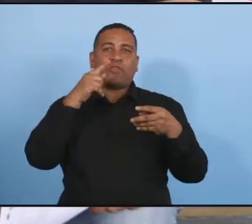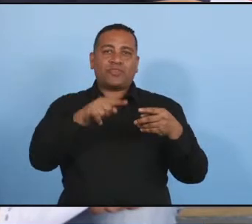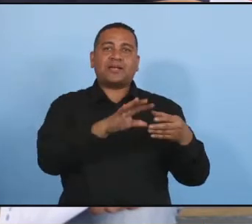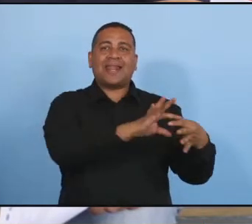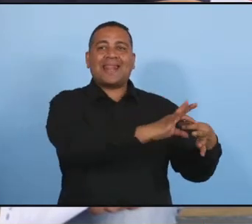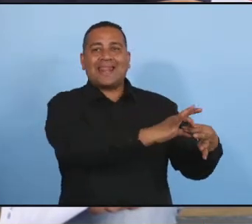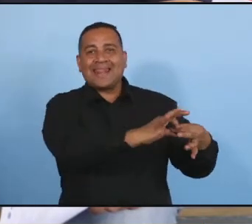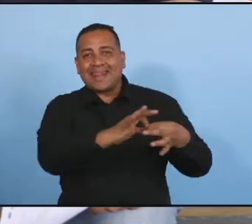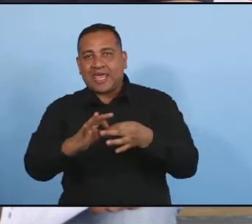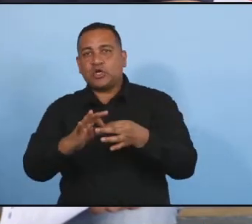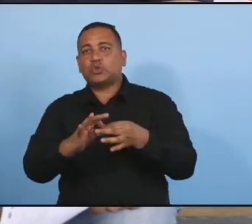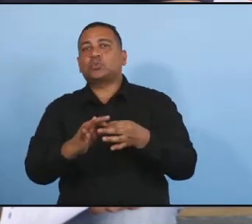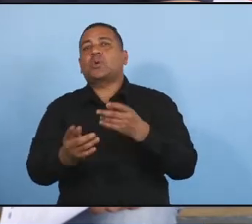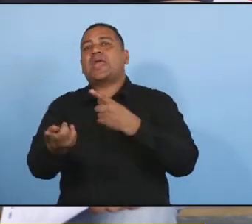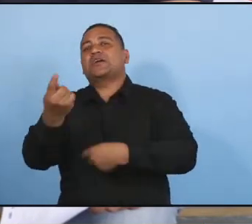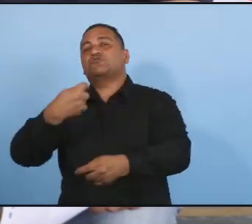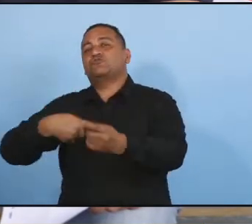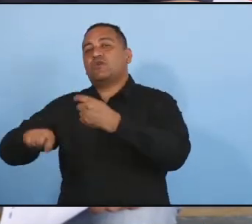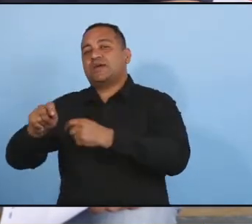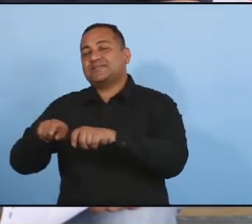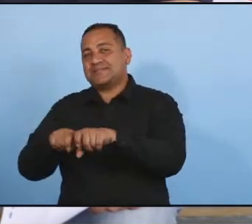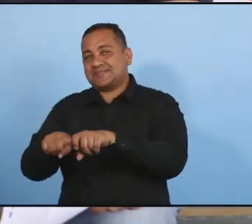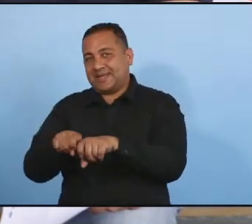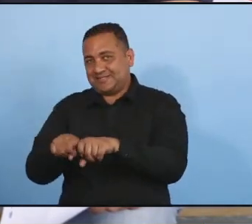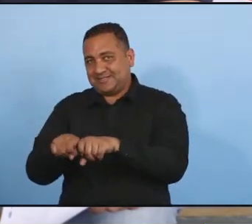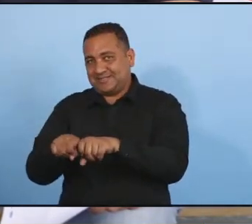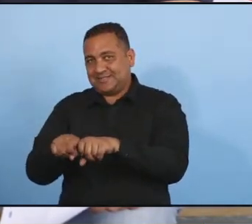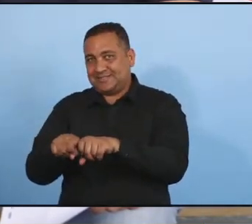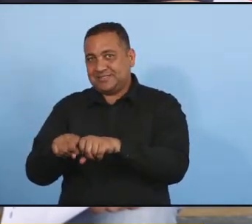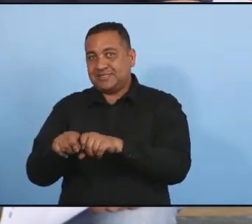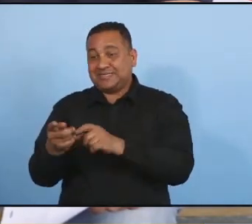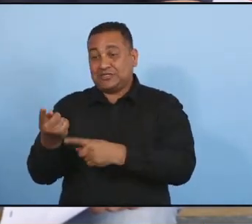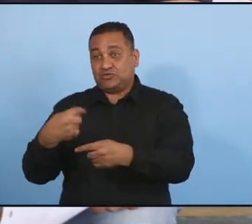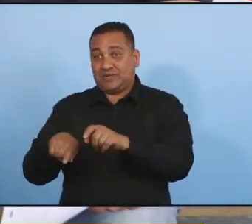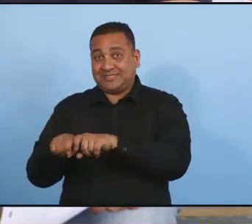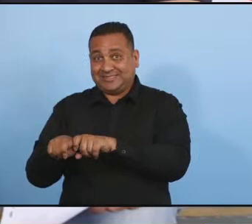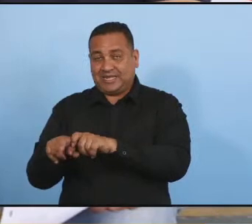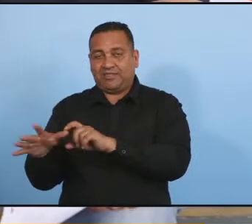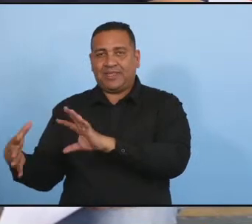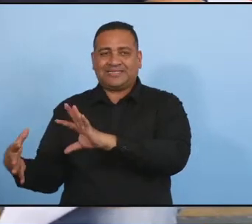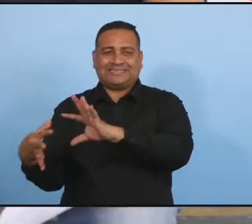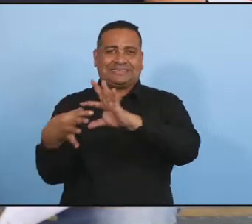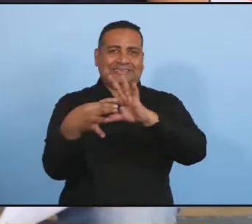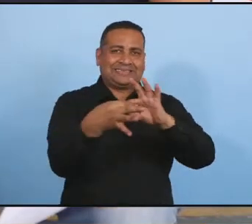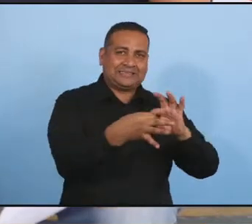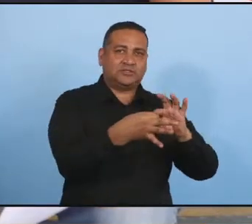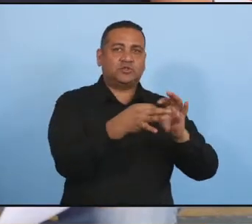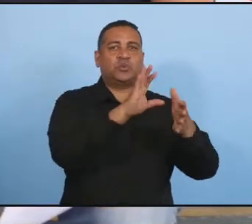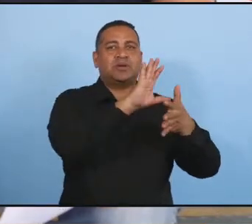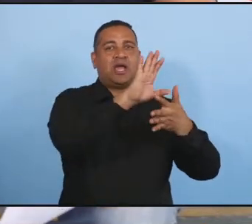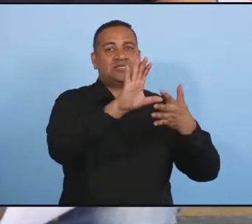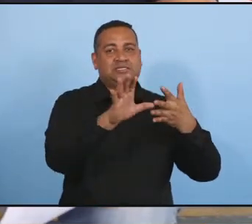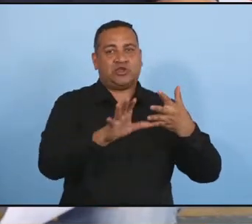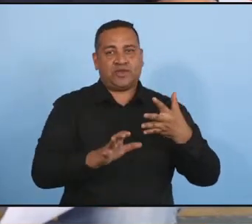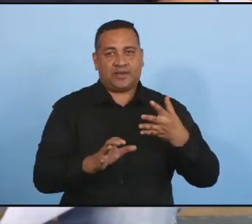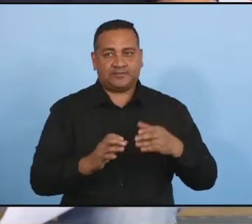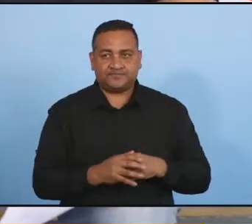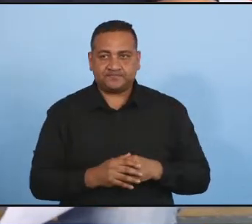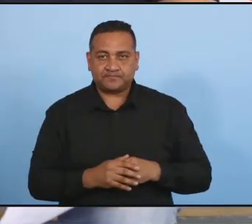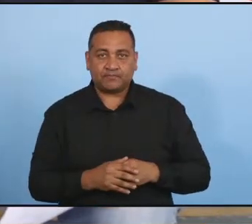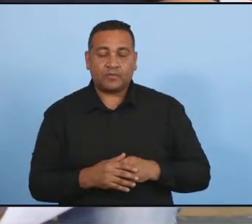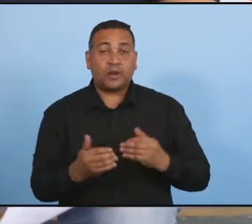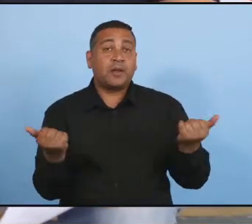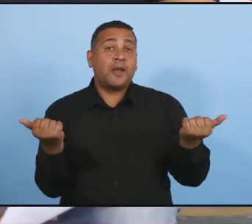Okay. So those are one of the elements that, or the criteria. Bursaries, we offer